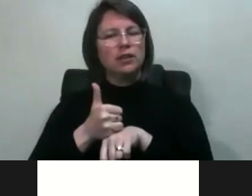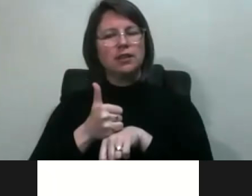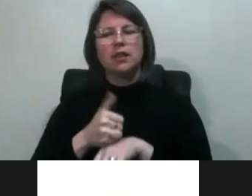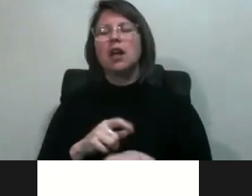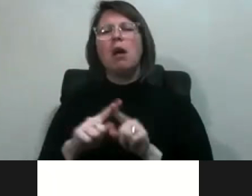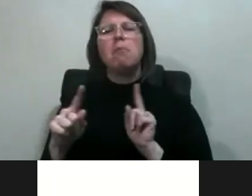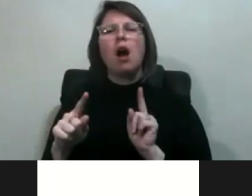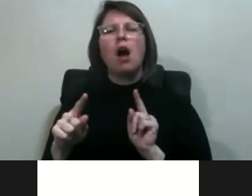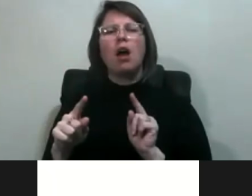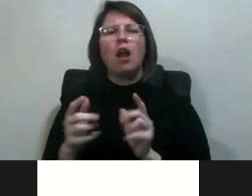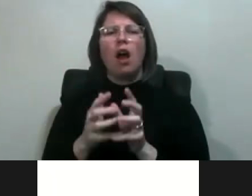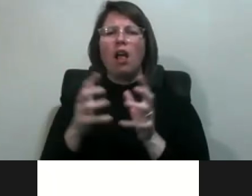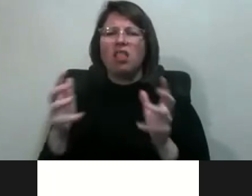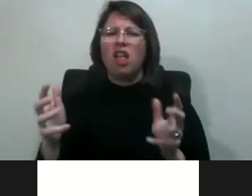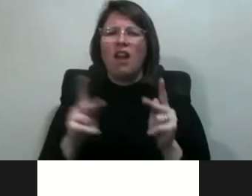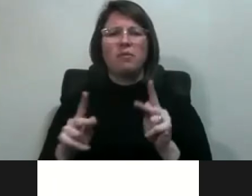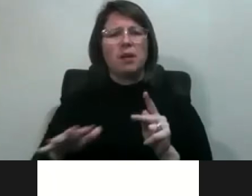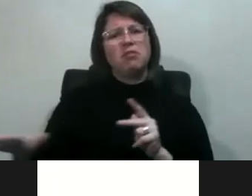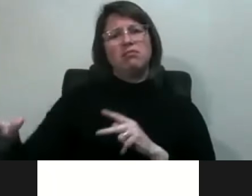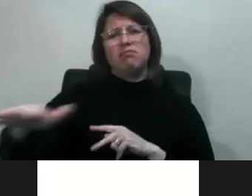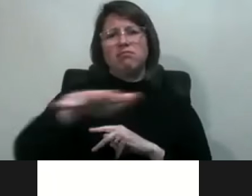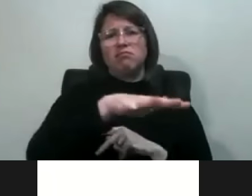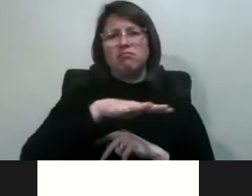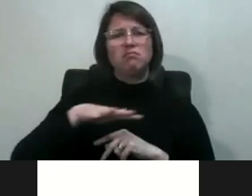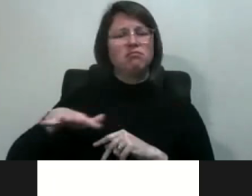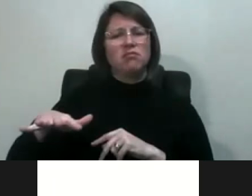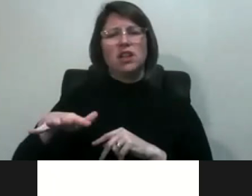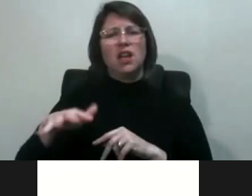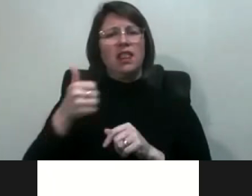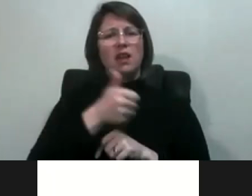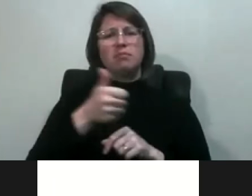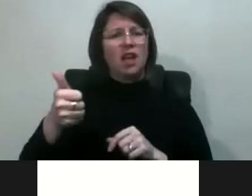there are a lot of people in this neighborhood who are either